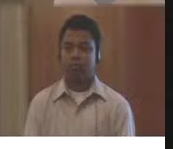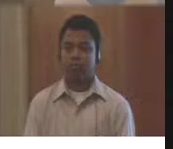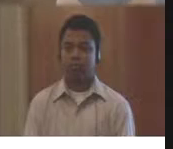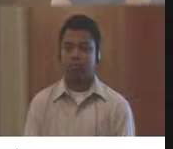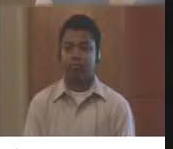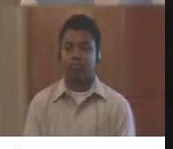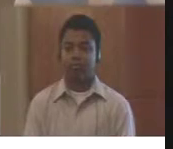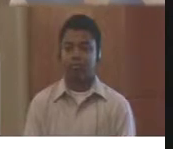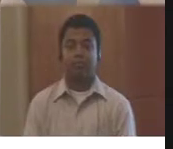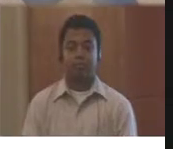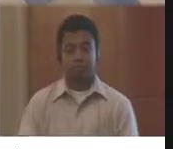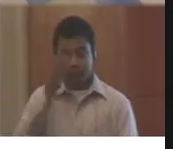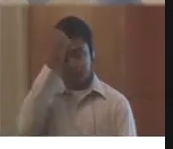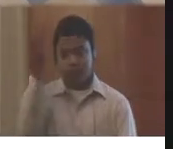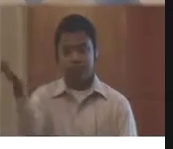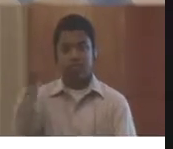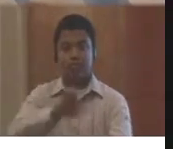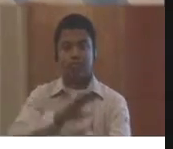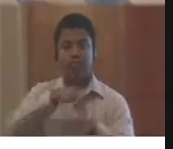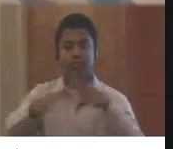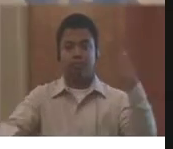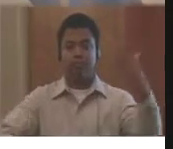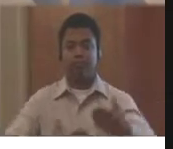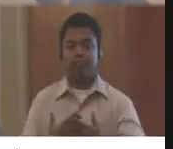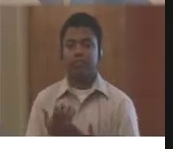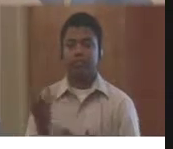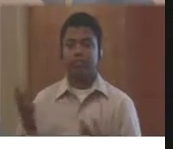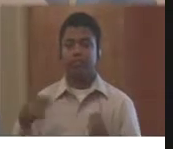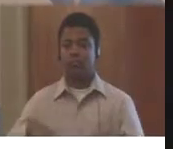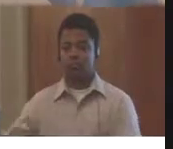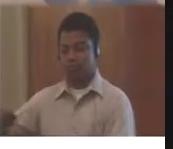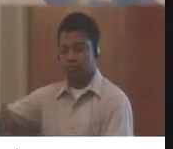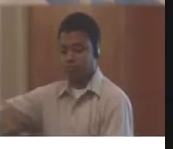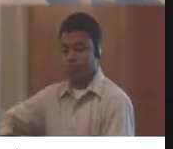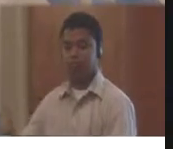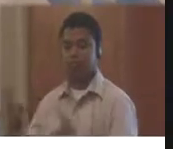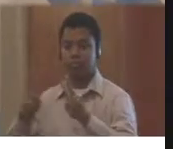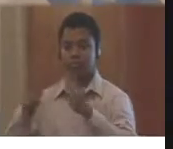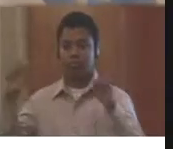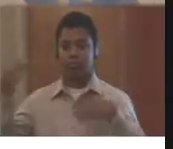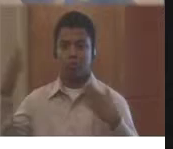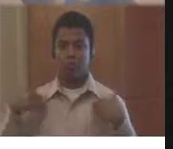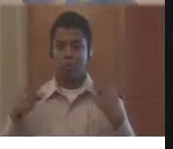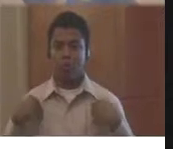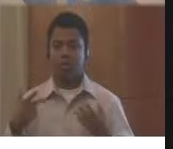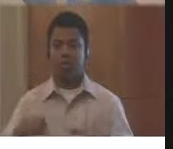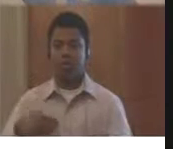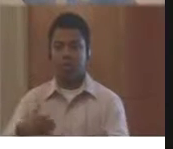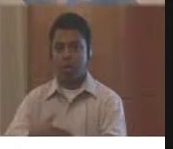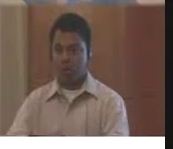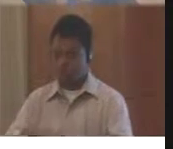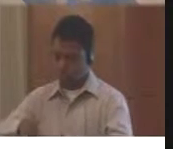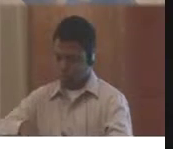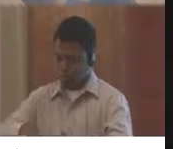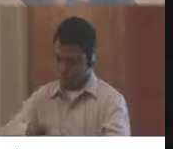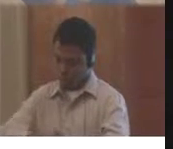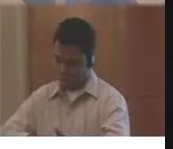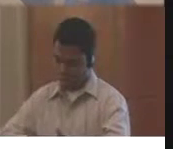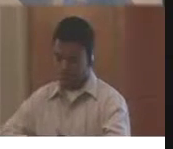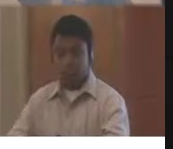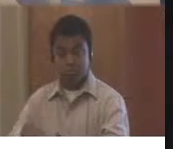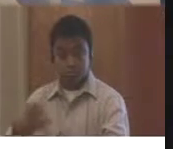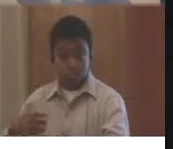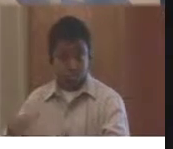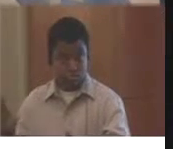Muy buenas tardes a todos. Con respecto Good afternoon, everyone. With regard to the Guayaquil statement and the review made